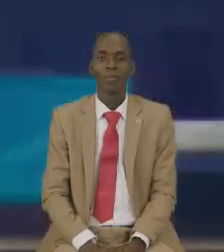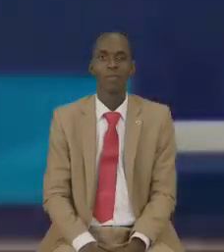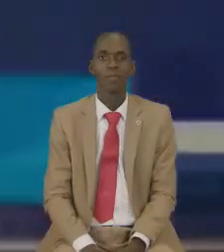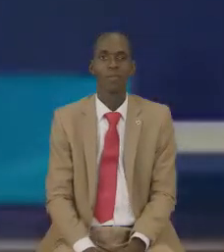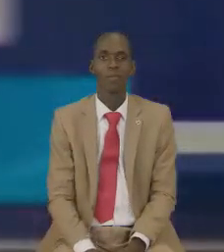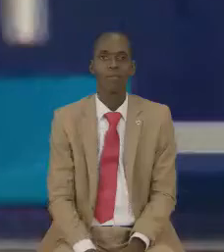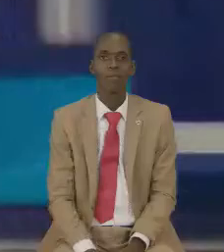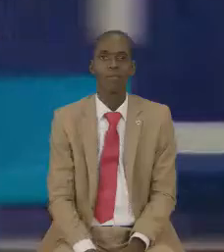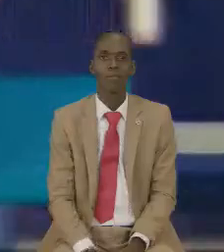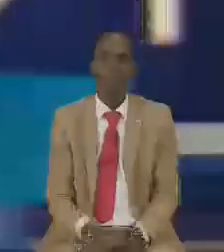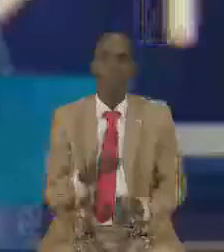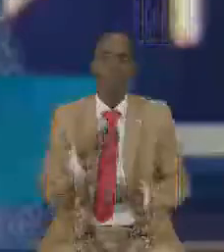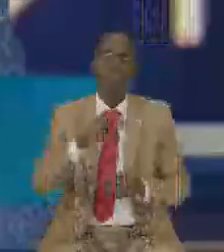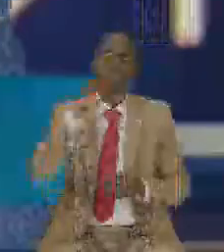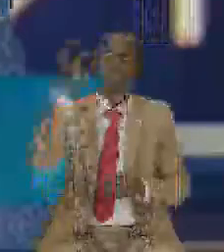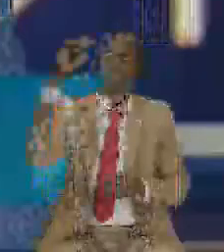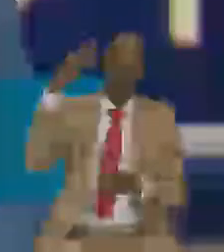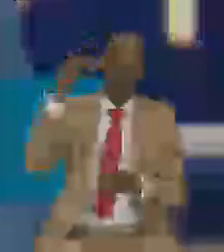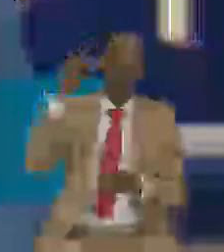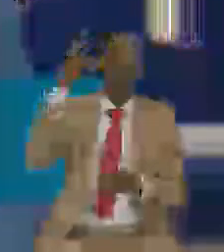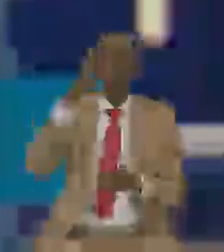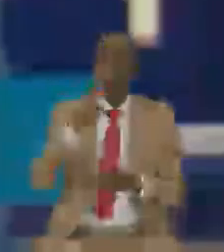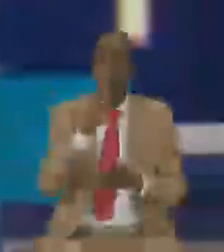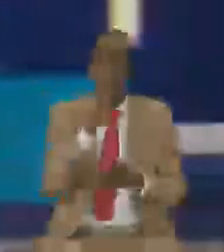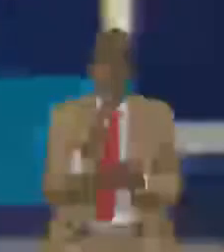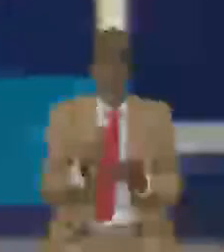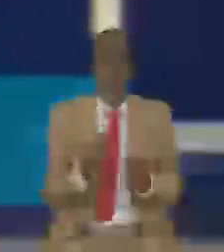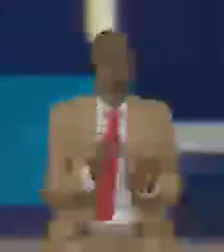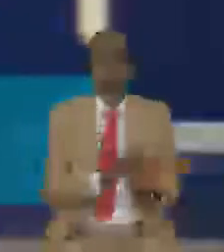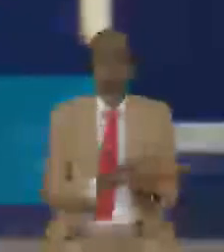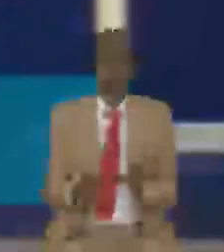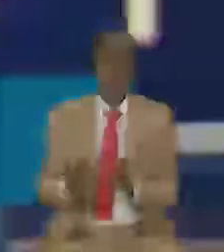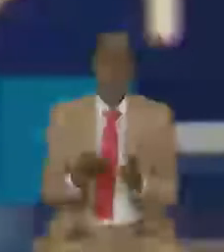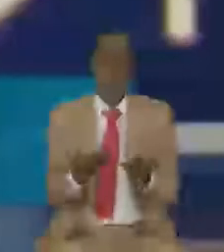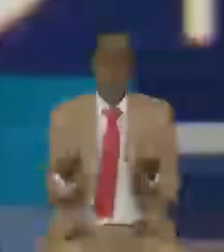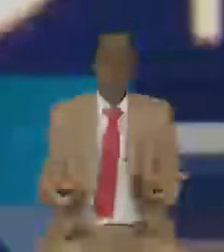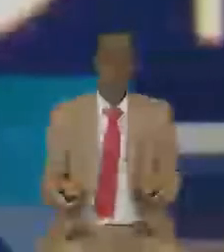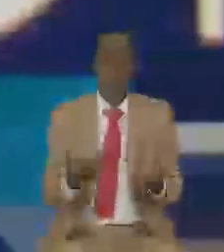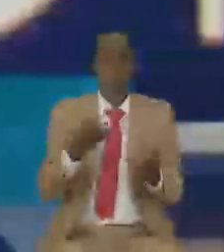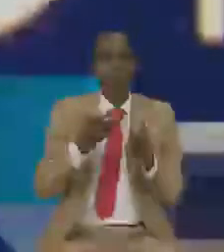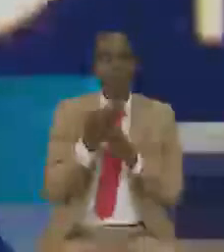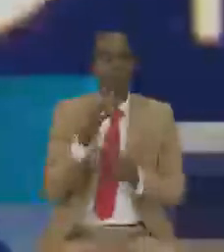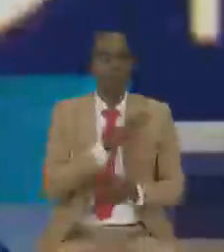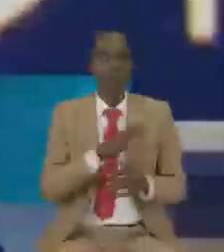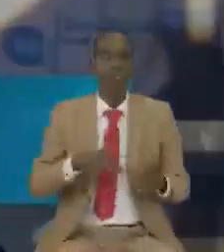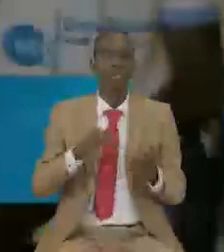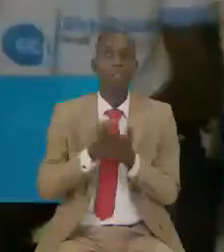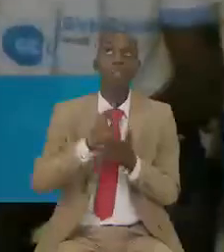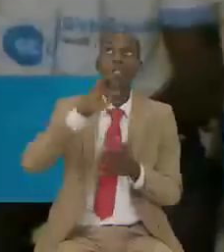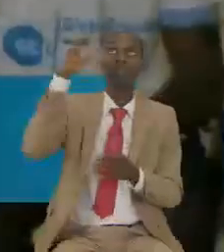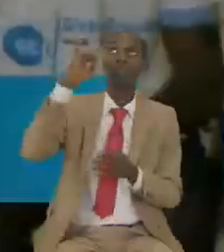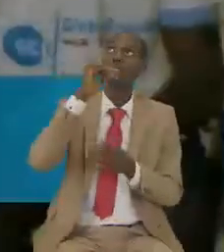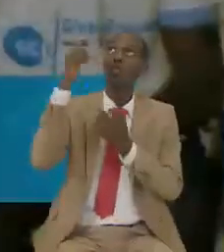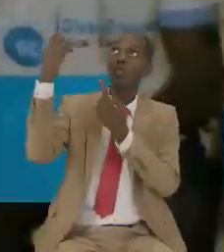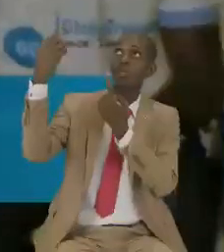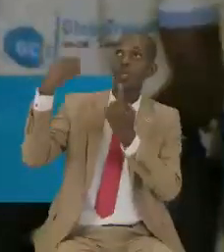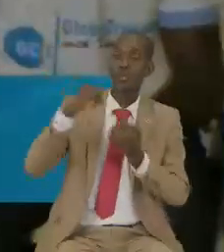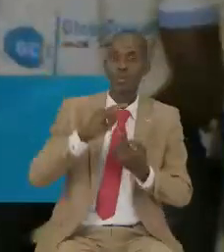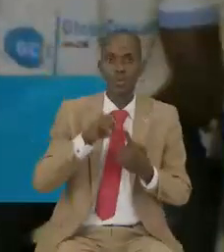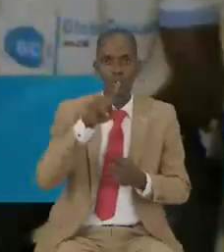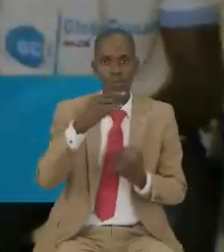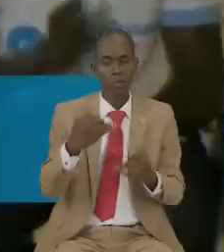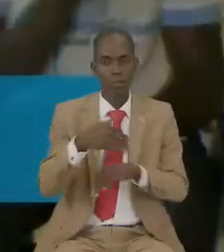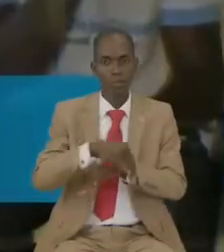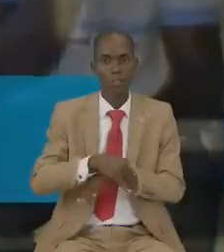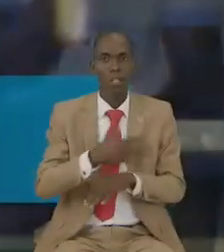The grace of God made available through Christ. That grace is coming to you tonight. And you begin